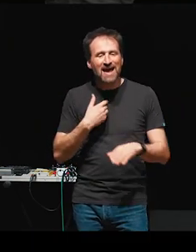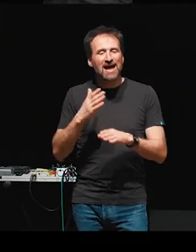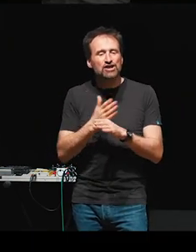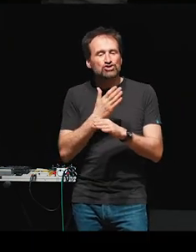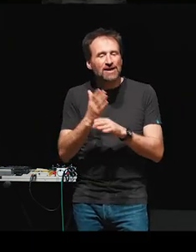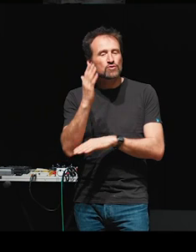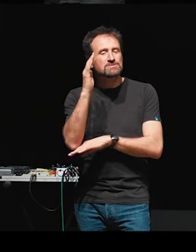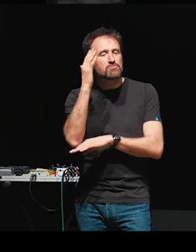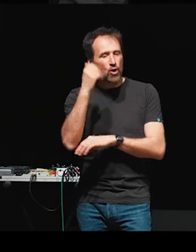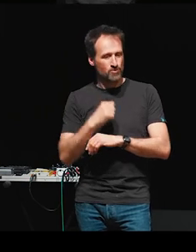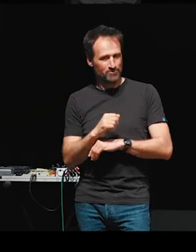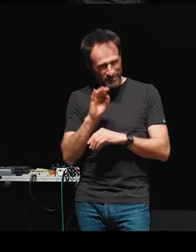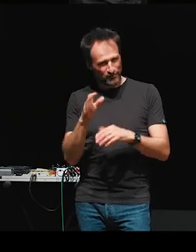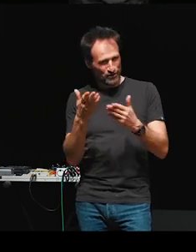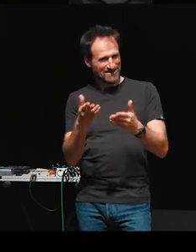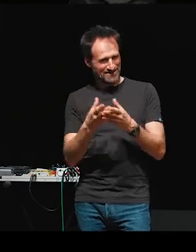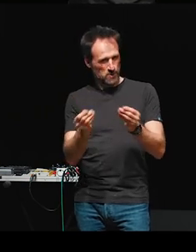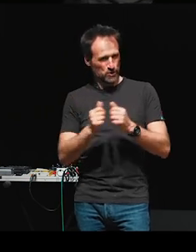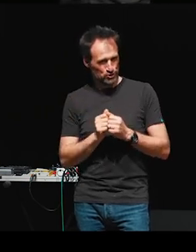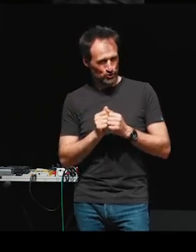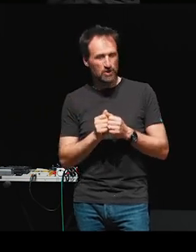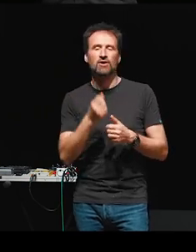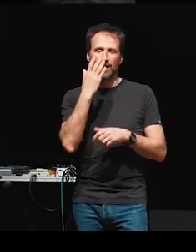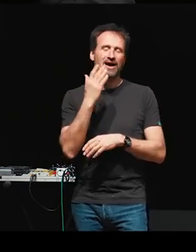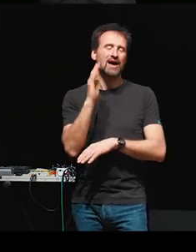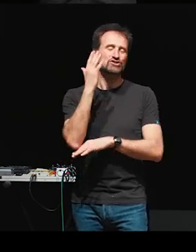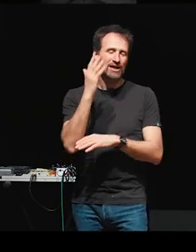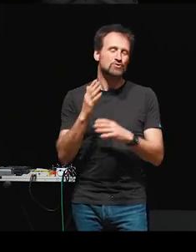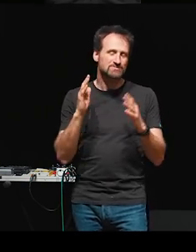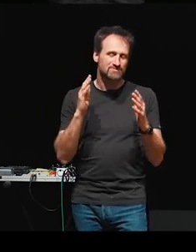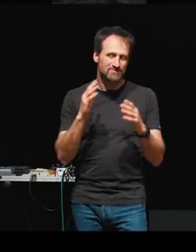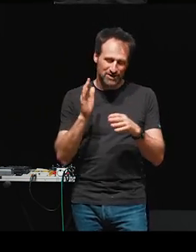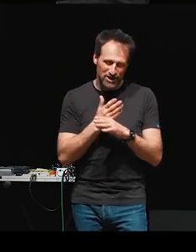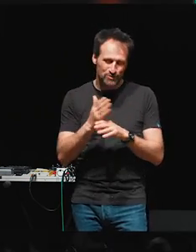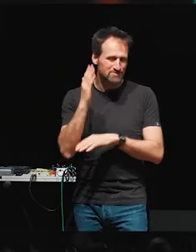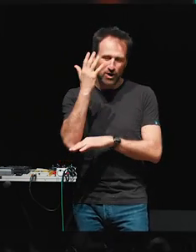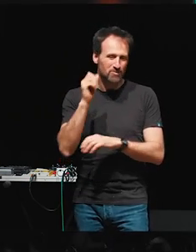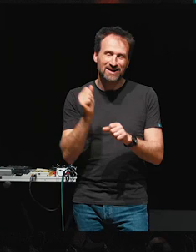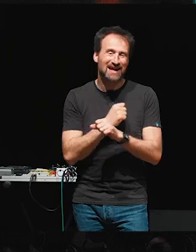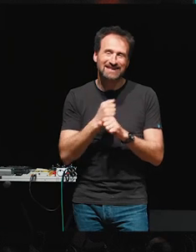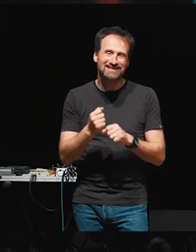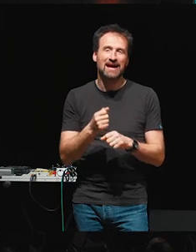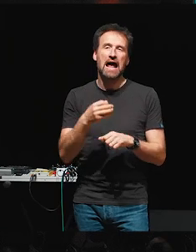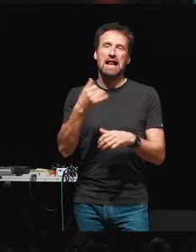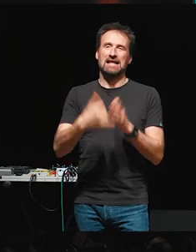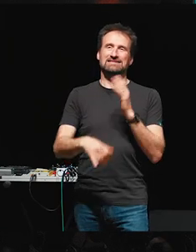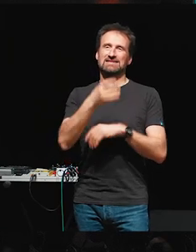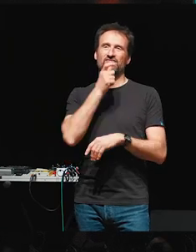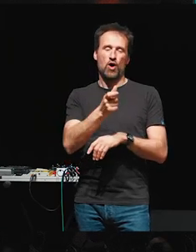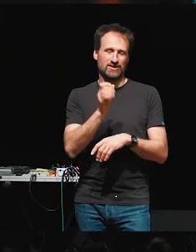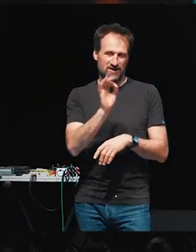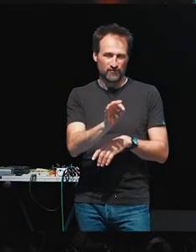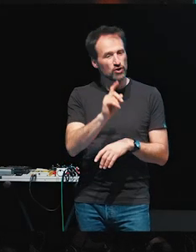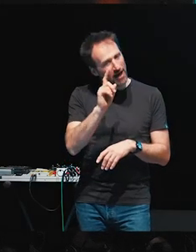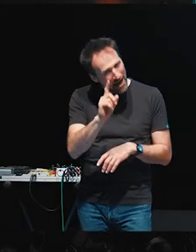solutions. And of course, the decision tree cannot be the last word on this, but it proved to be handy several